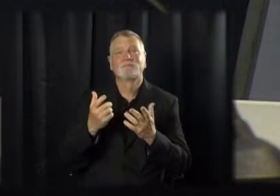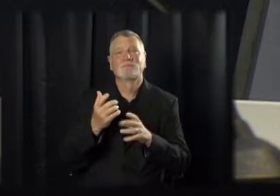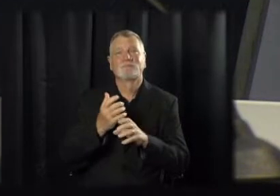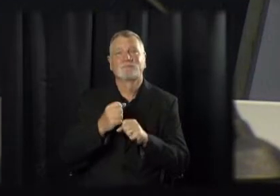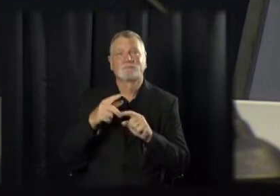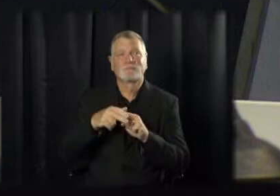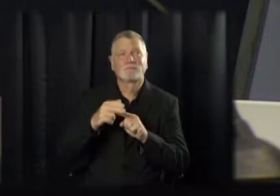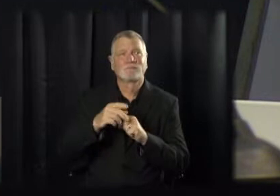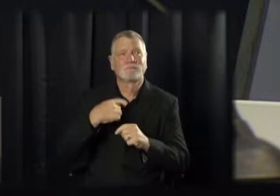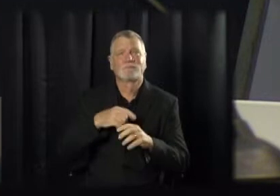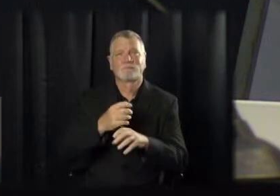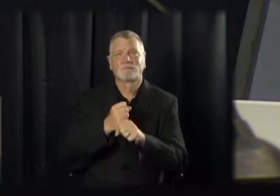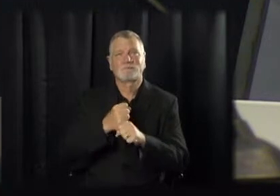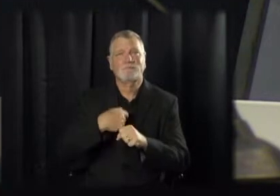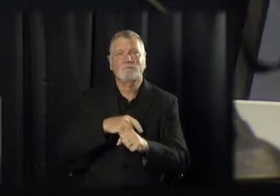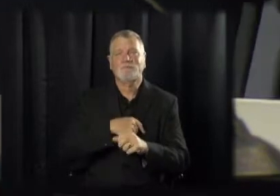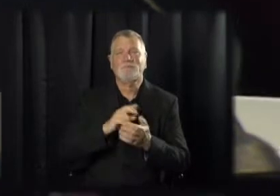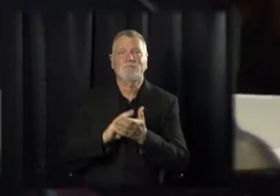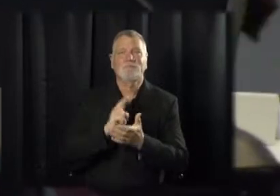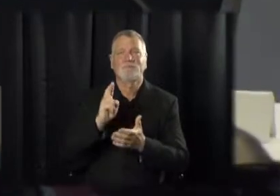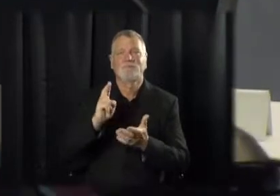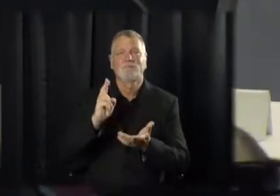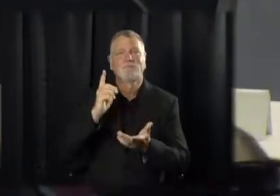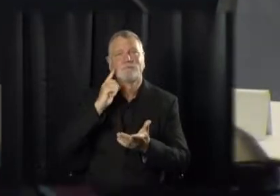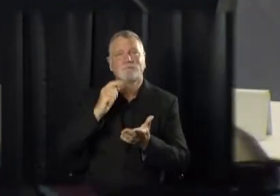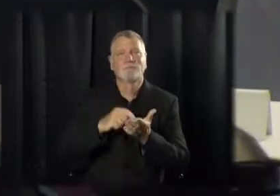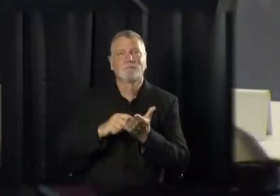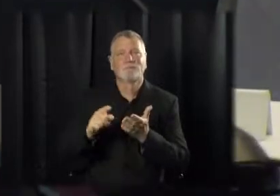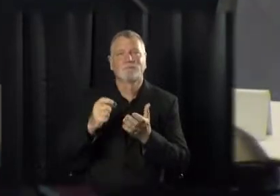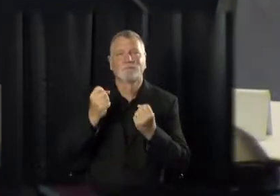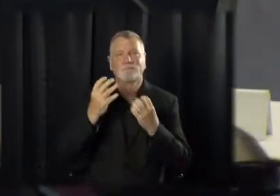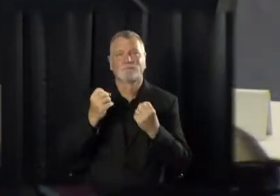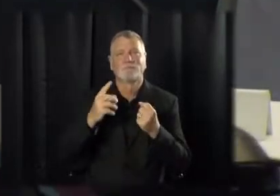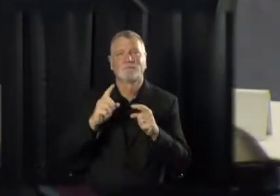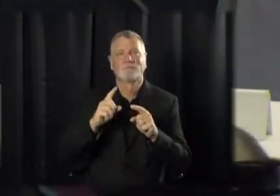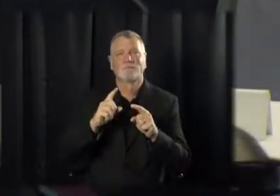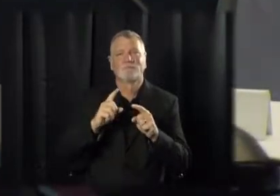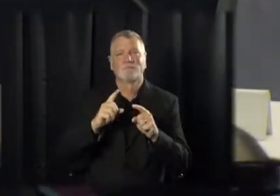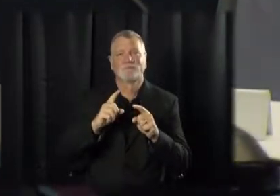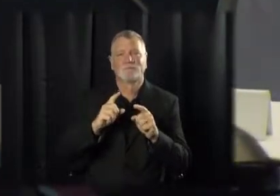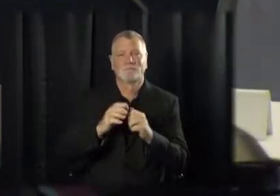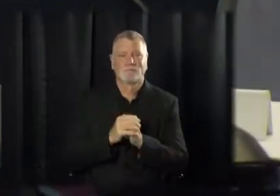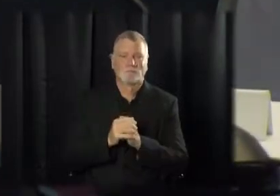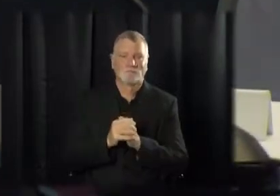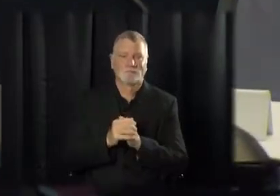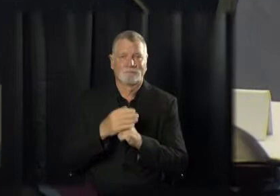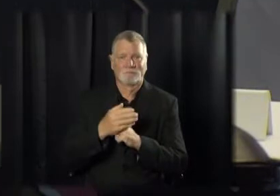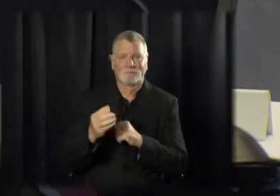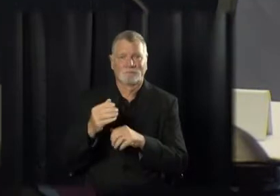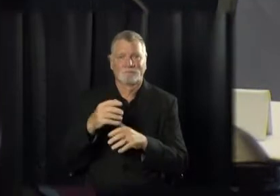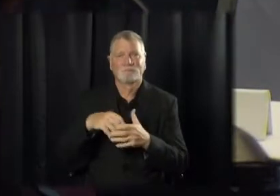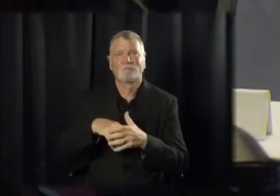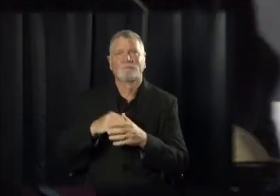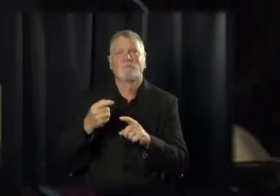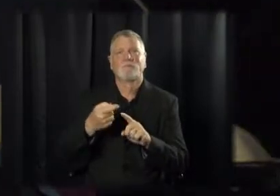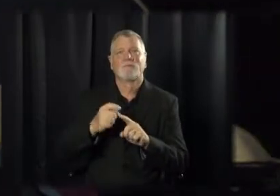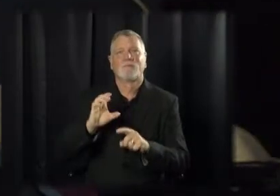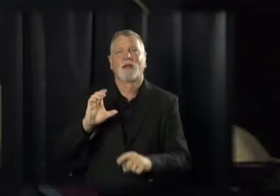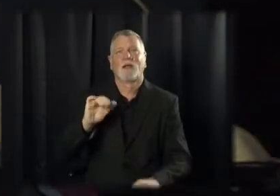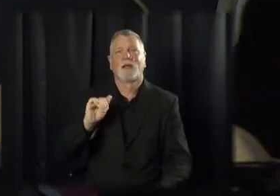received, the university has been operating and paying many of their things out of their